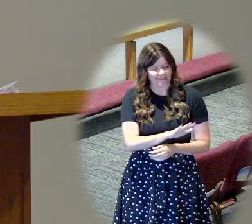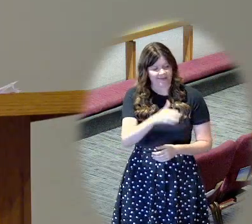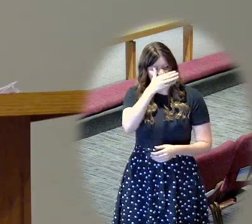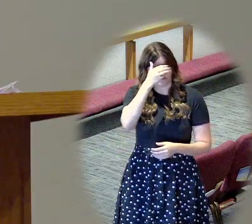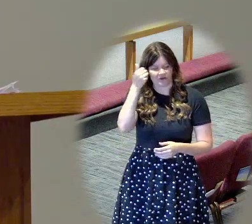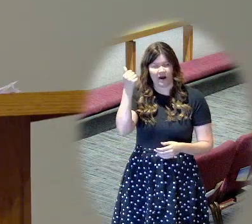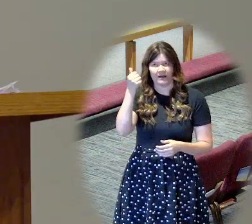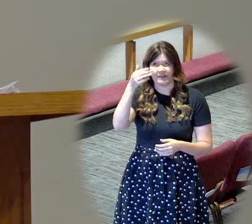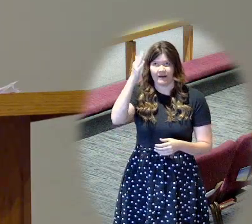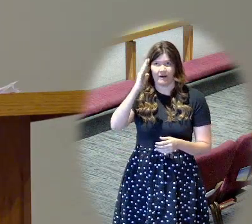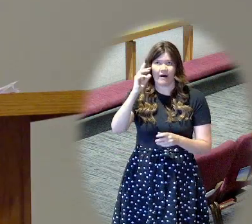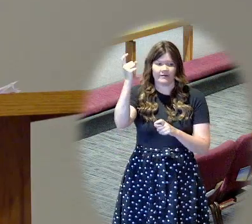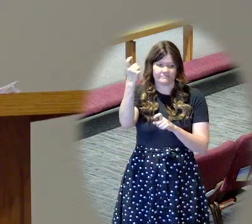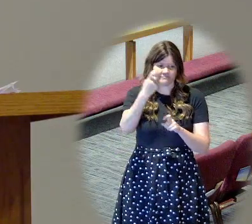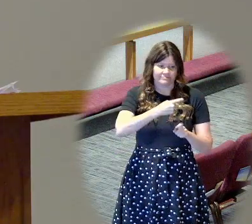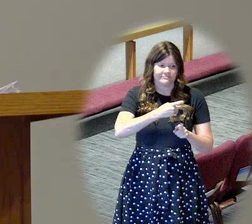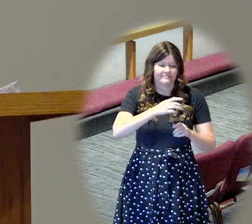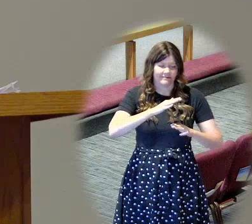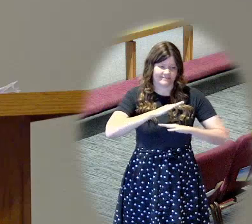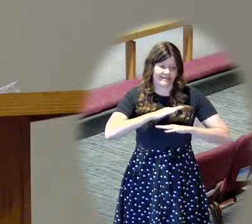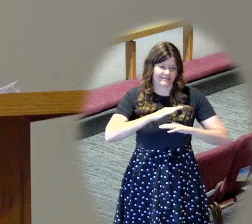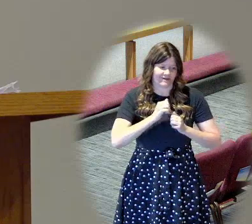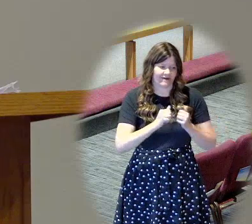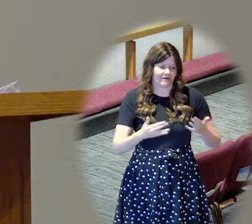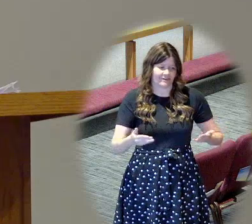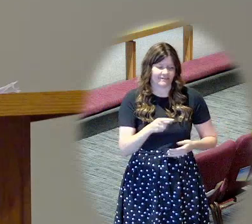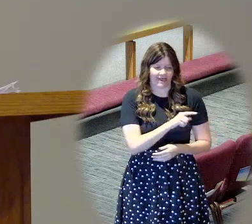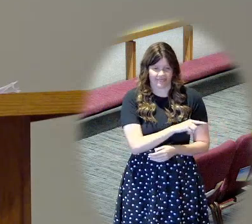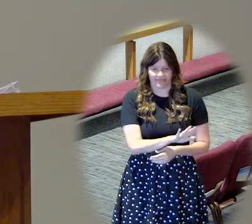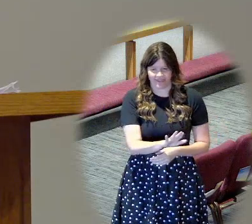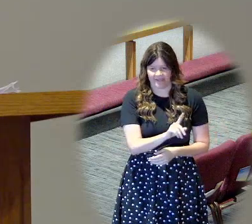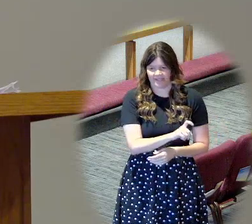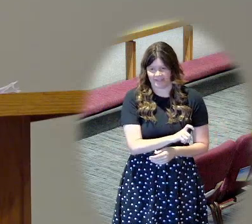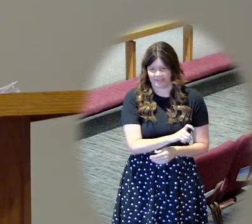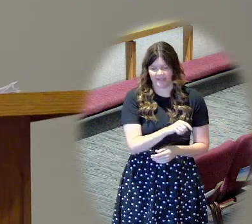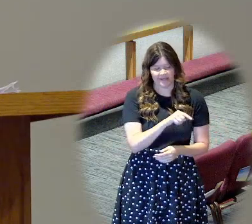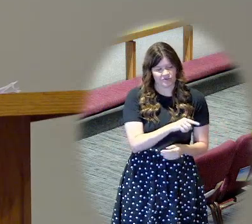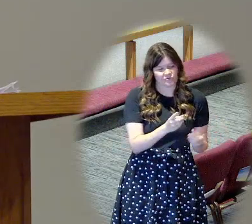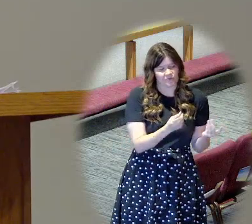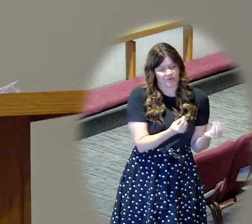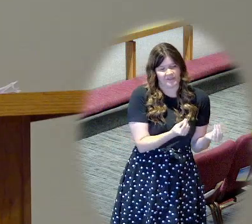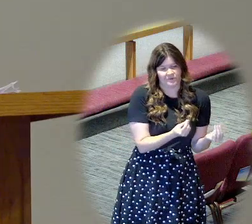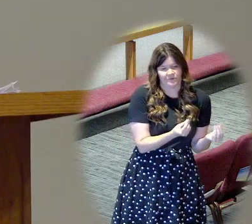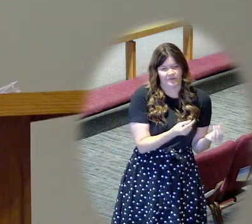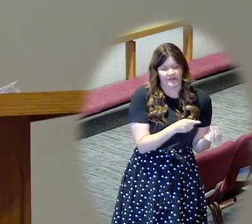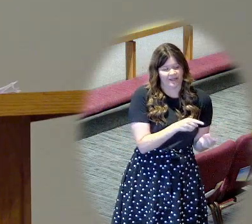needed. So they would look to themselves to get what they wanted.